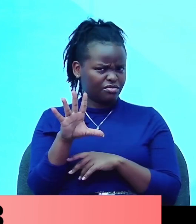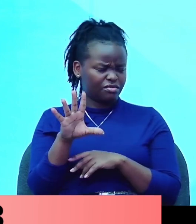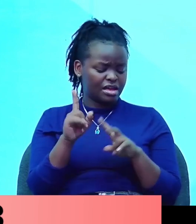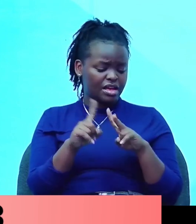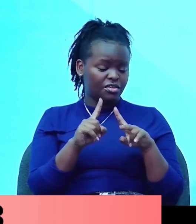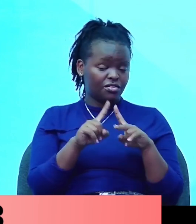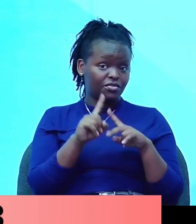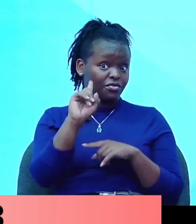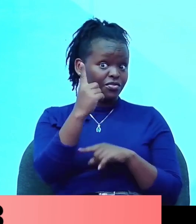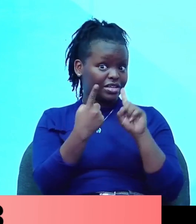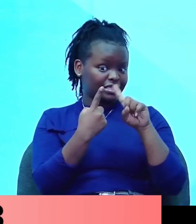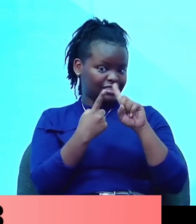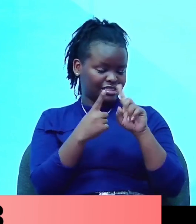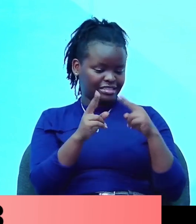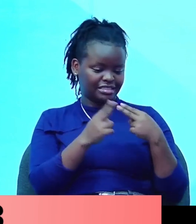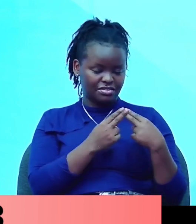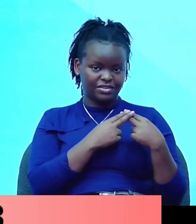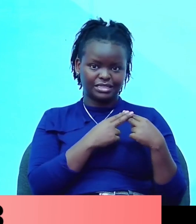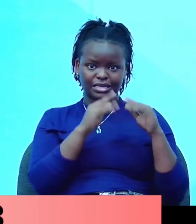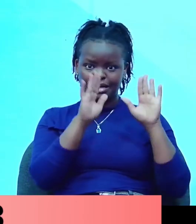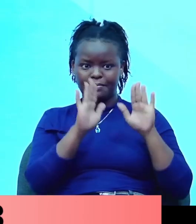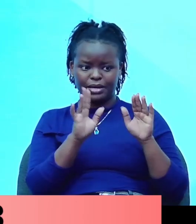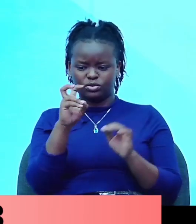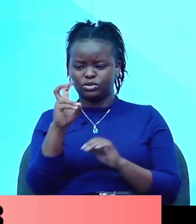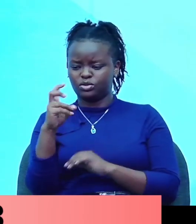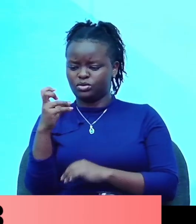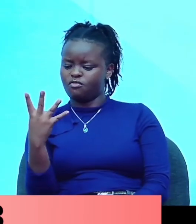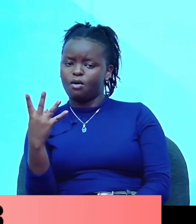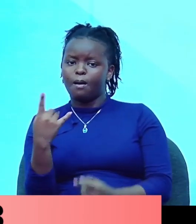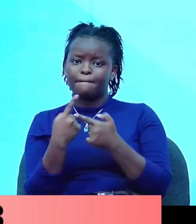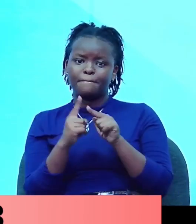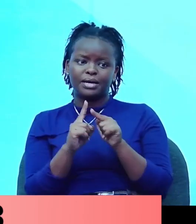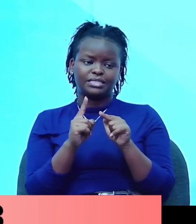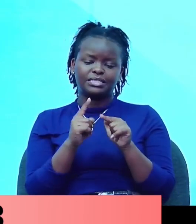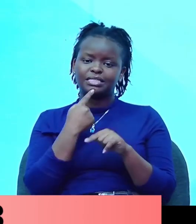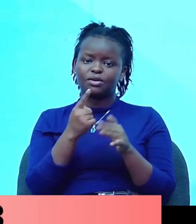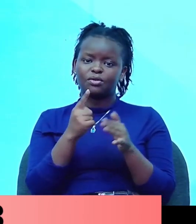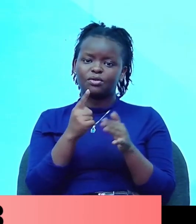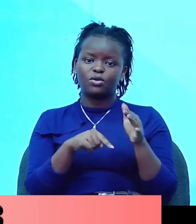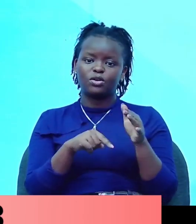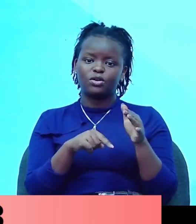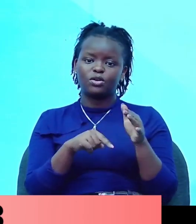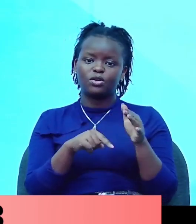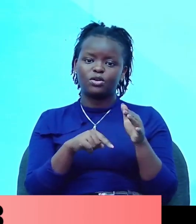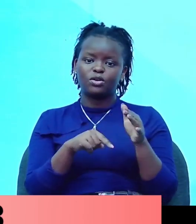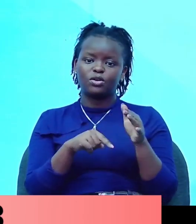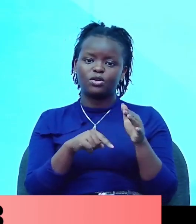campaign we did was in 2024, but then we call it Gurumisha. Yeah, it was Gurumisha. Yeah.